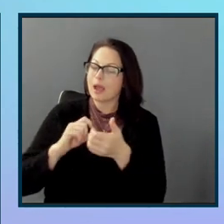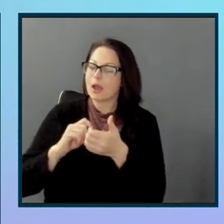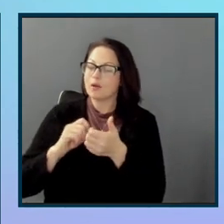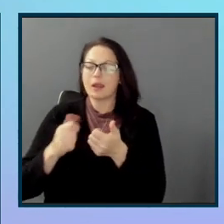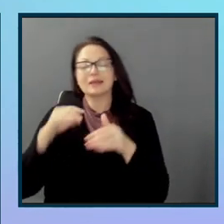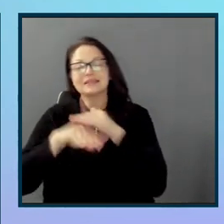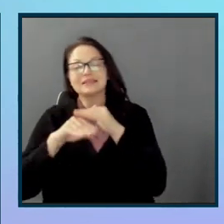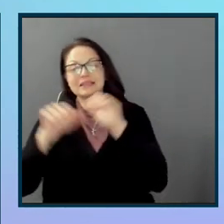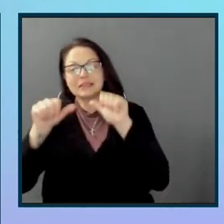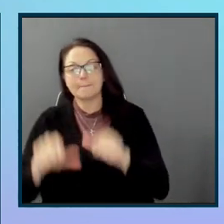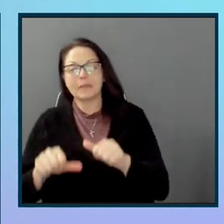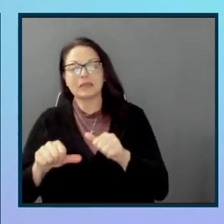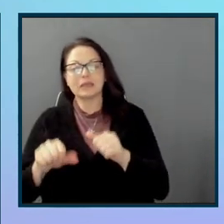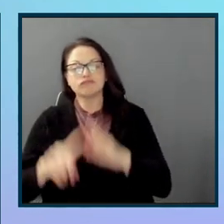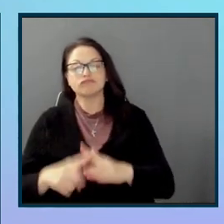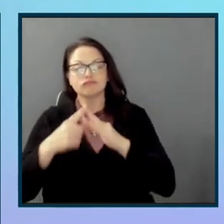drive innovation?